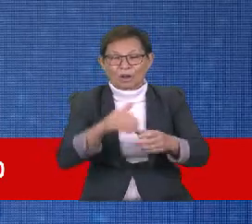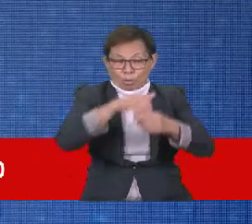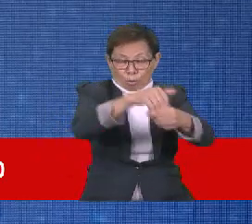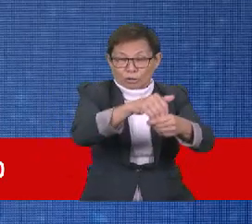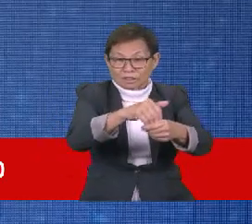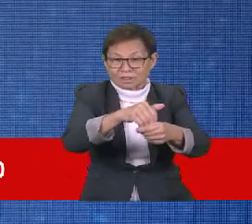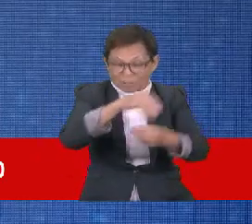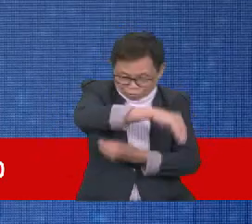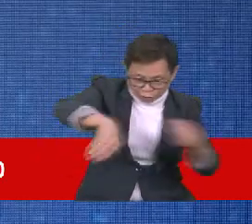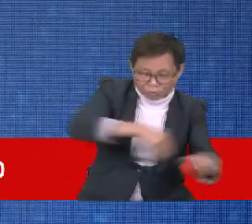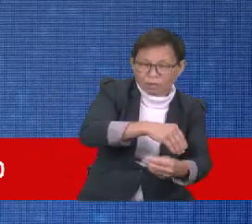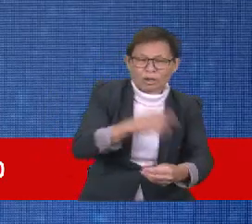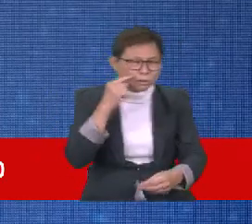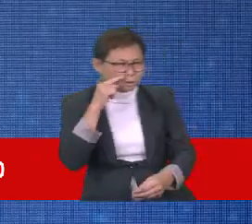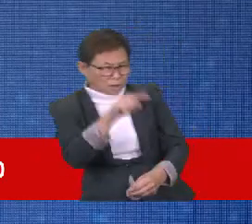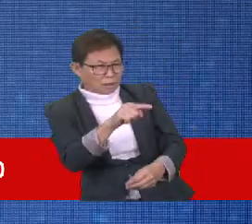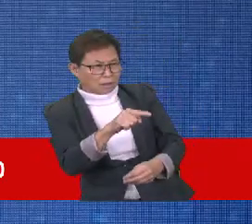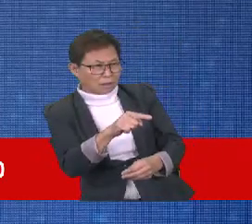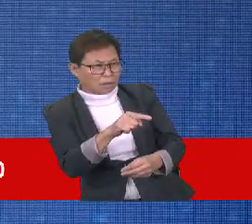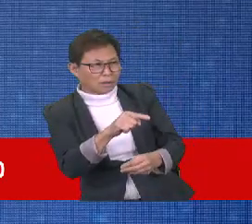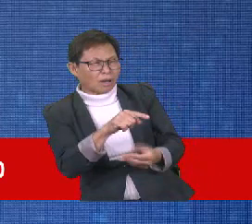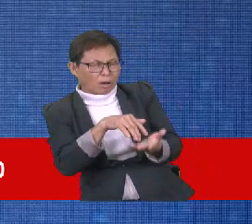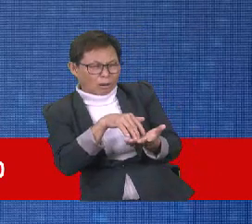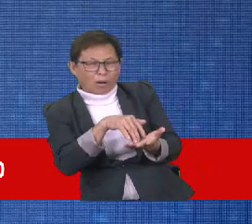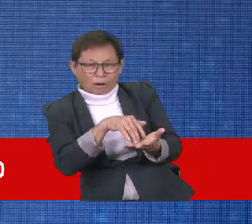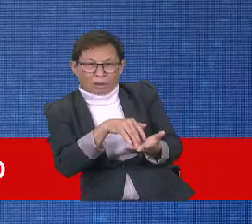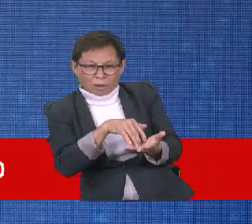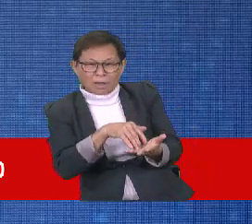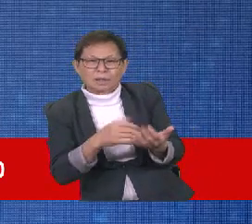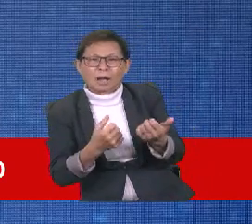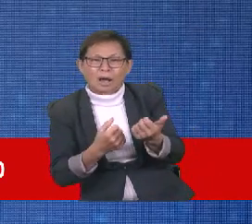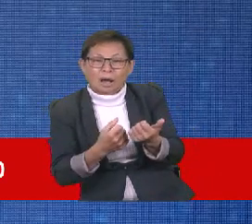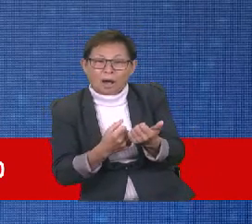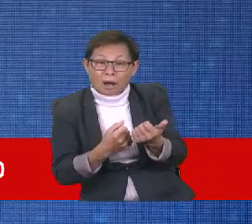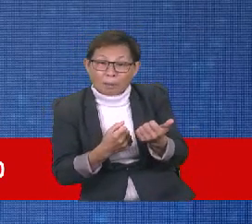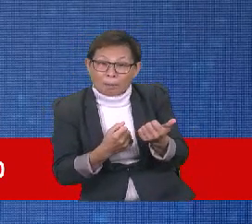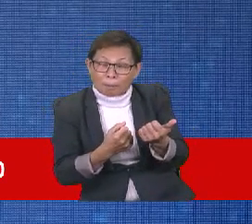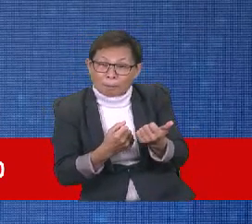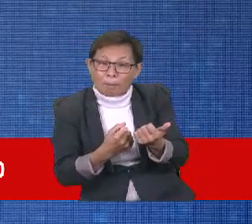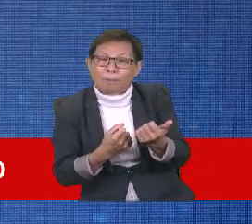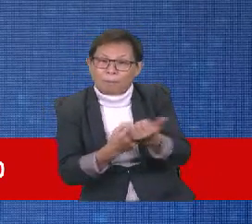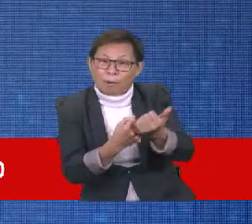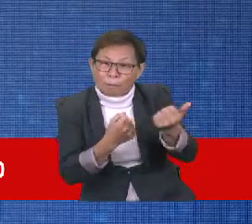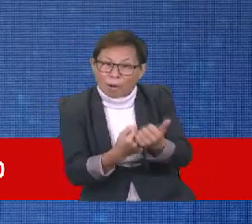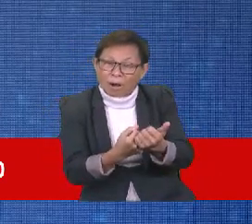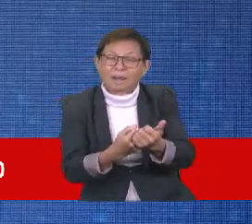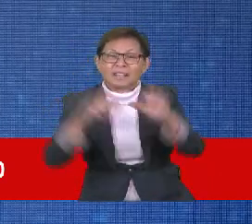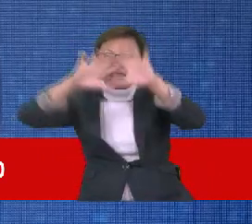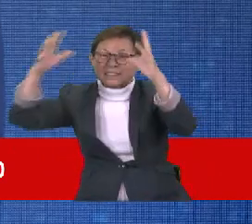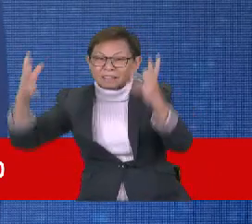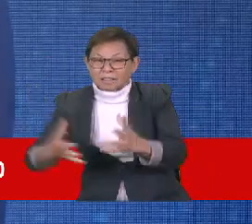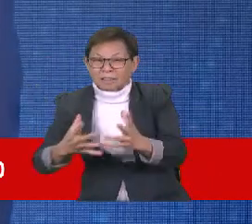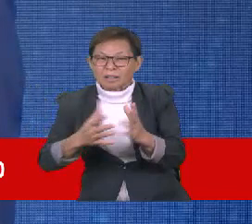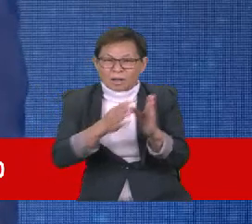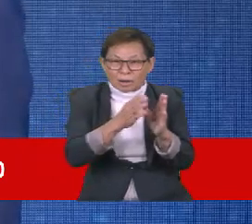which we thought could be a buffer. We cannot have the international financial infrastructure decided